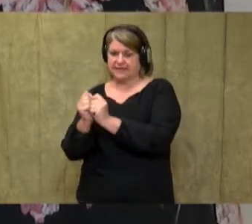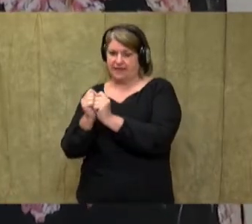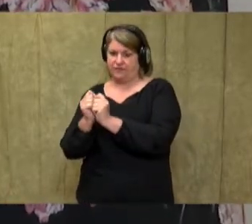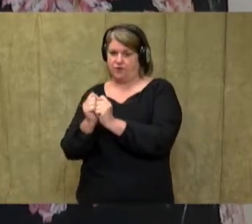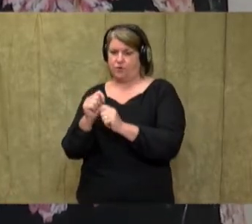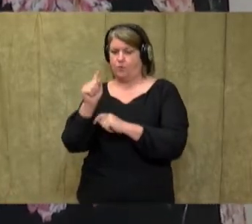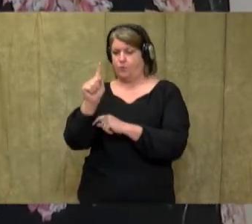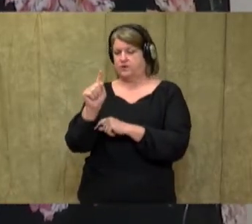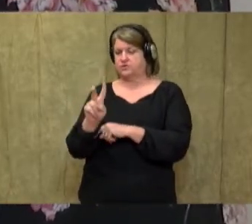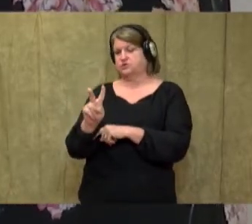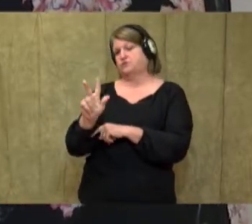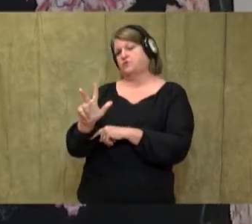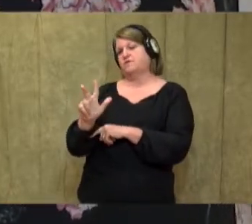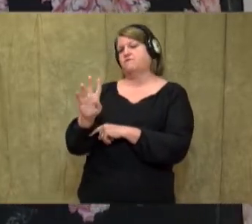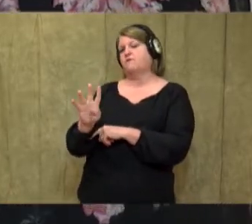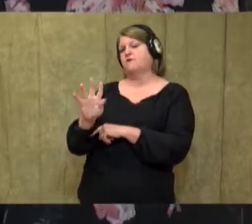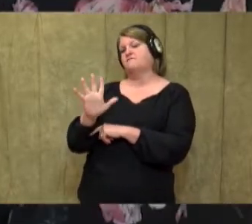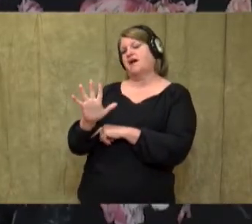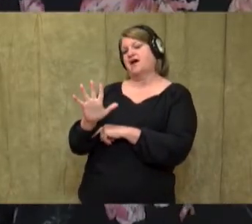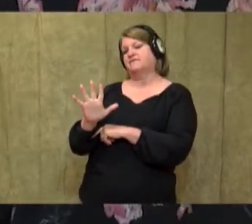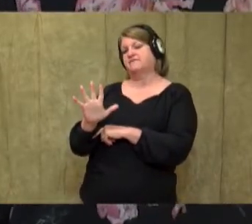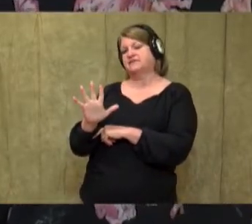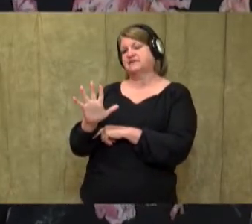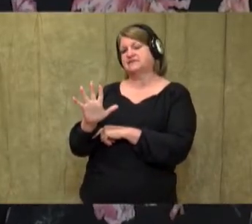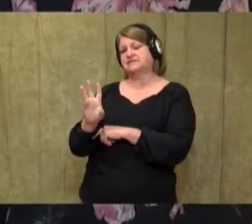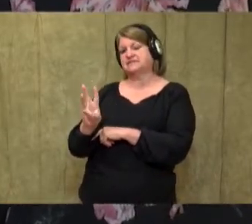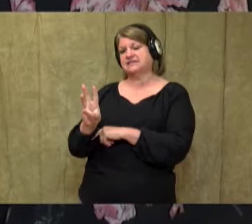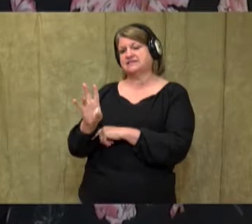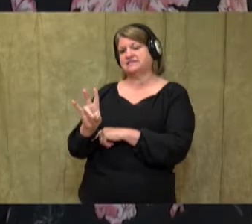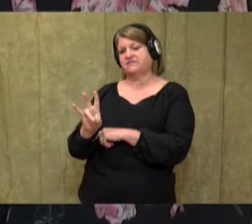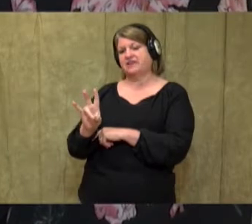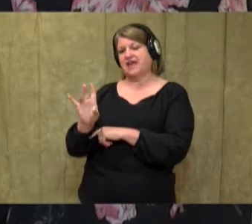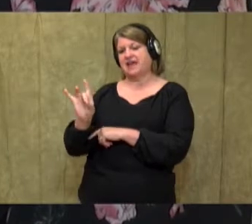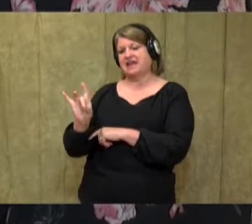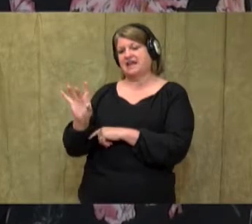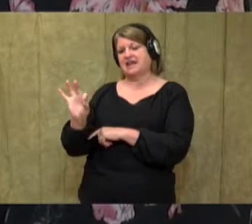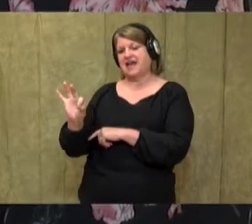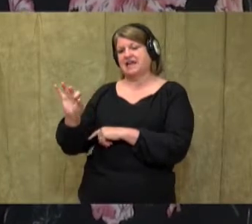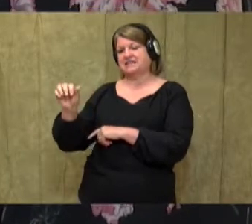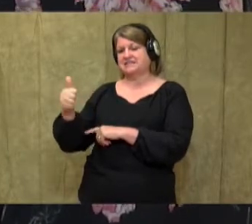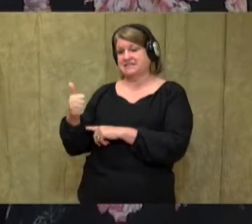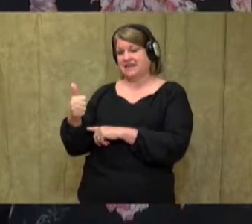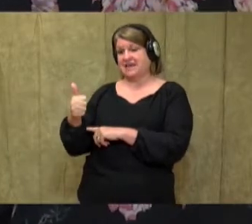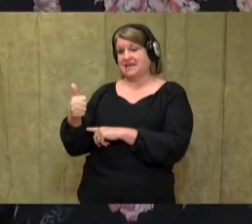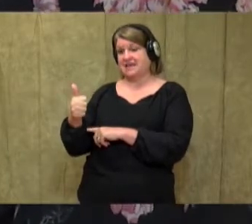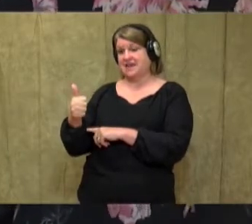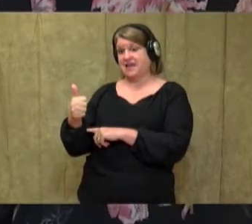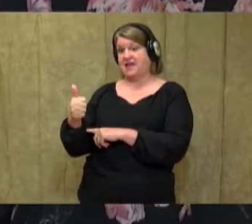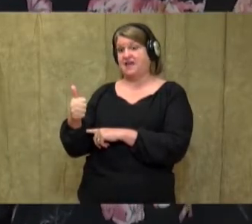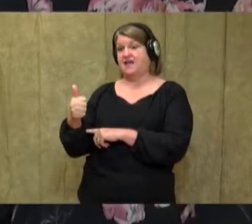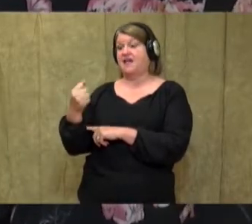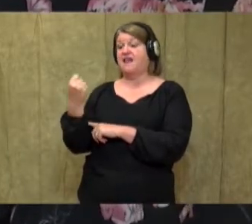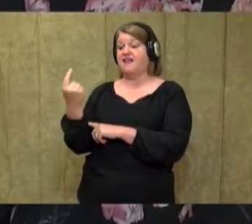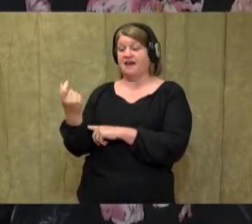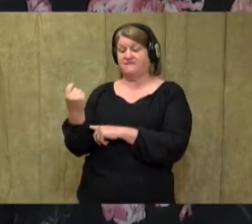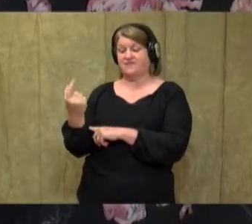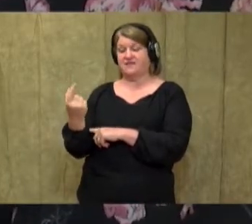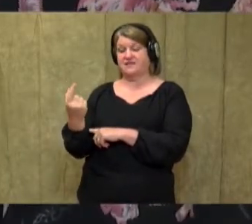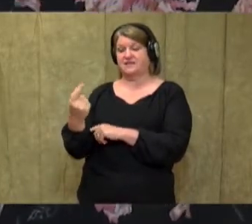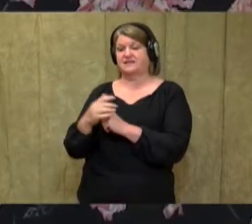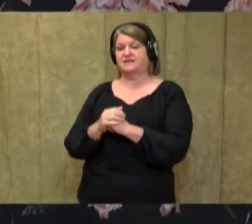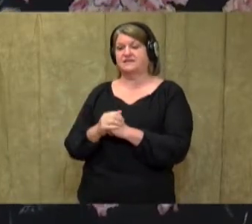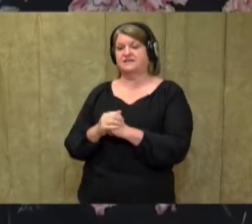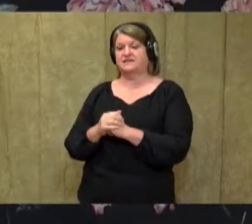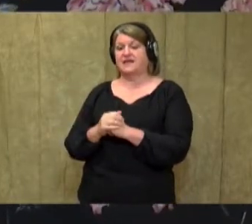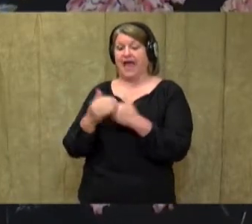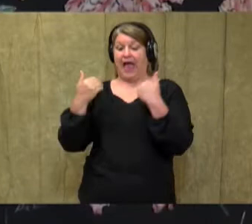One, two, three, four, five, six, seven, eight, nine, 10, 11.